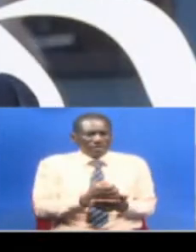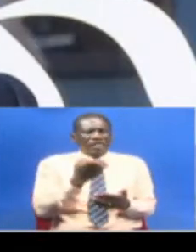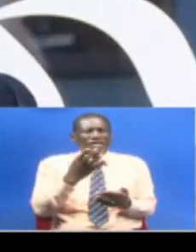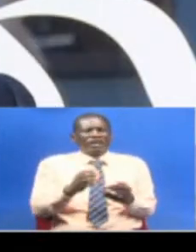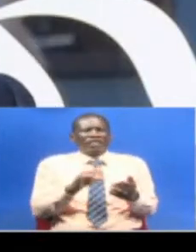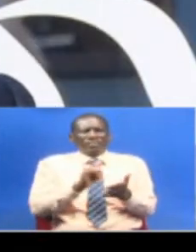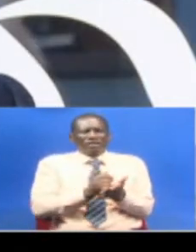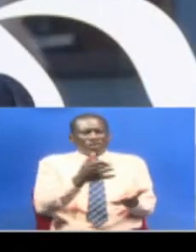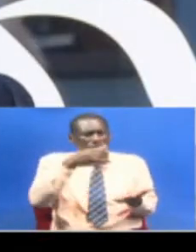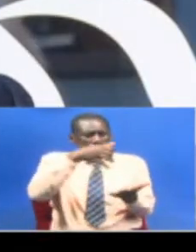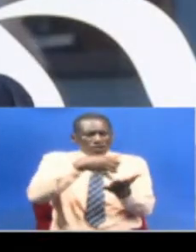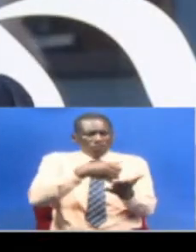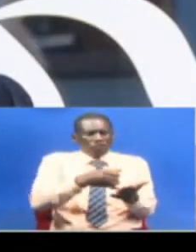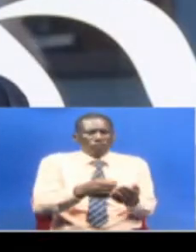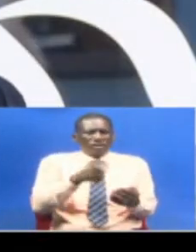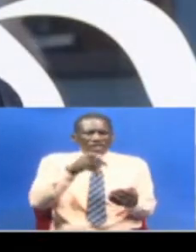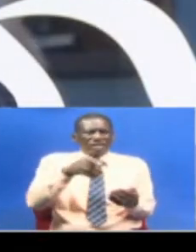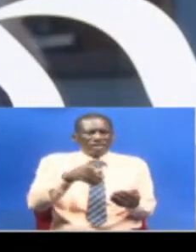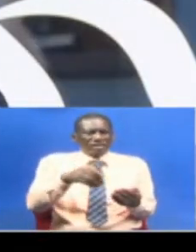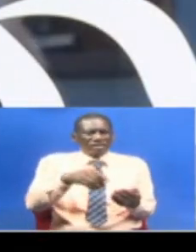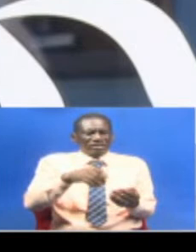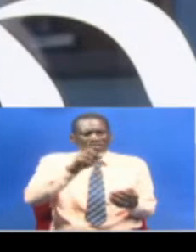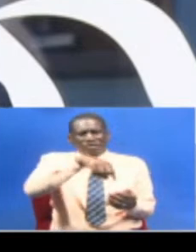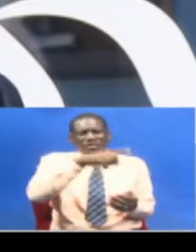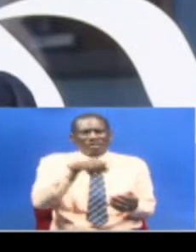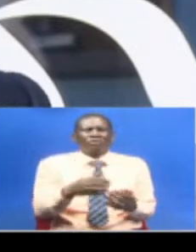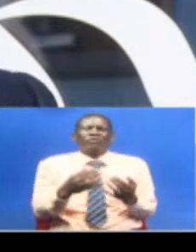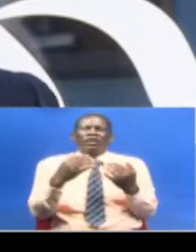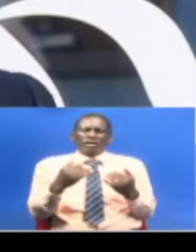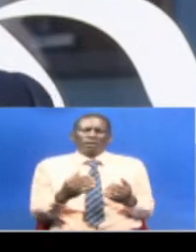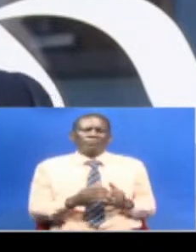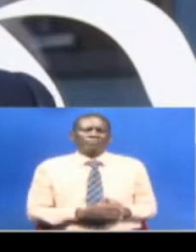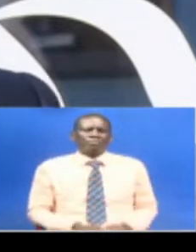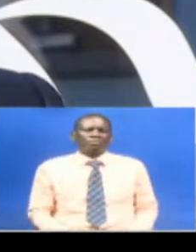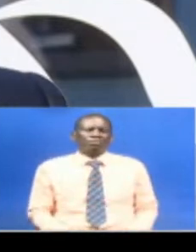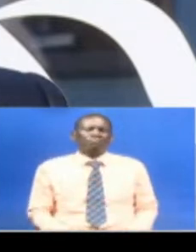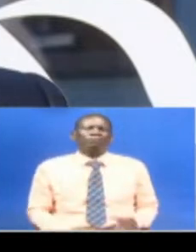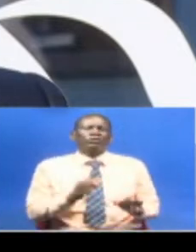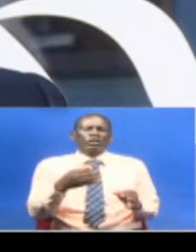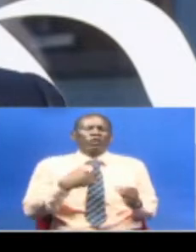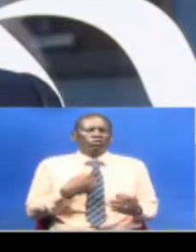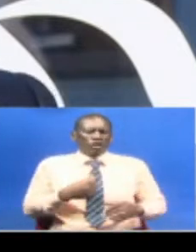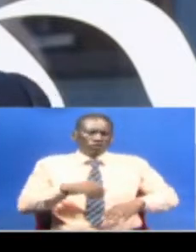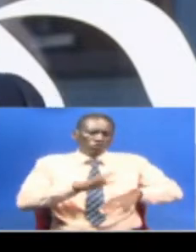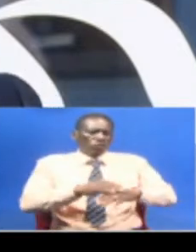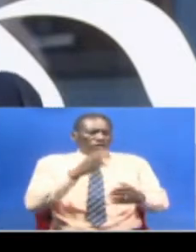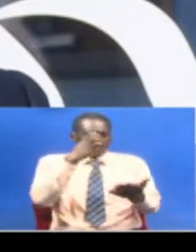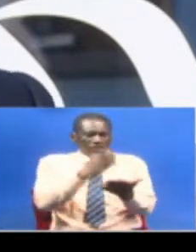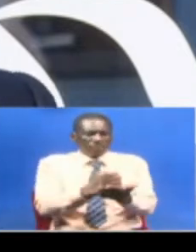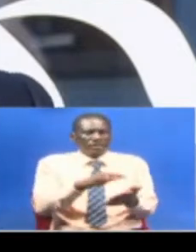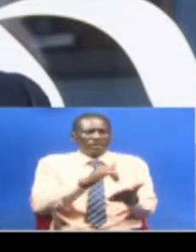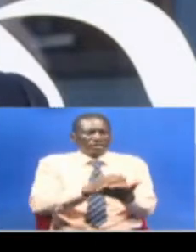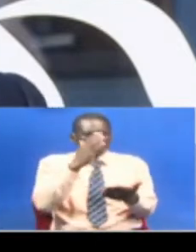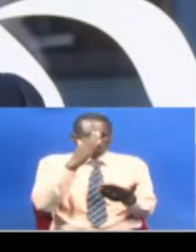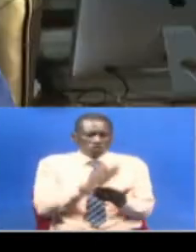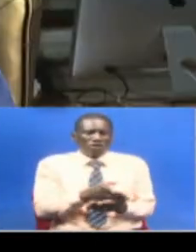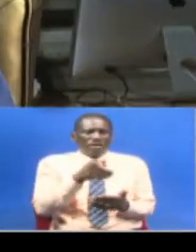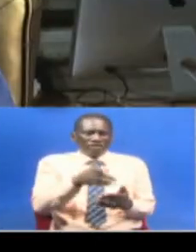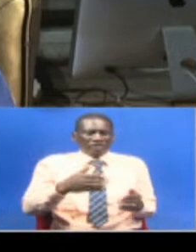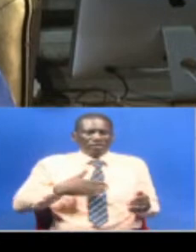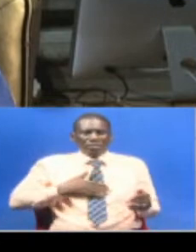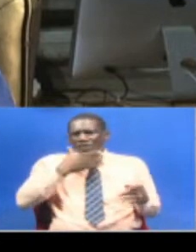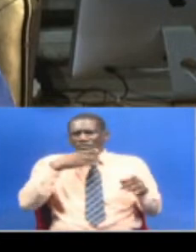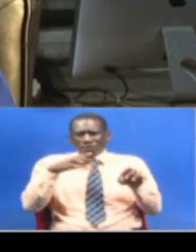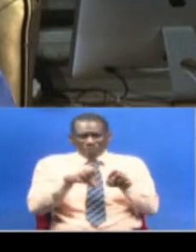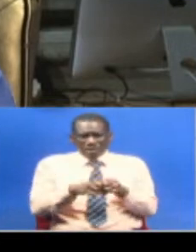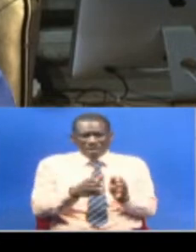were involved in a certain offense. So now, if there is very strong evidence that indeed this is my brother and I